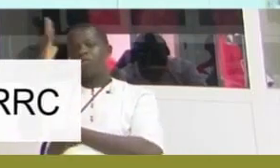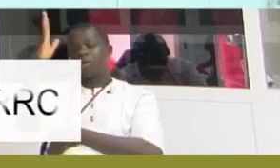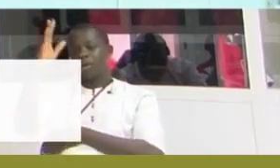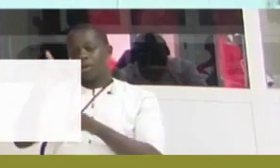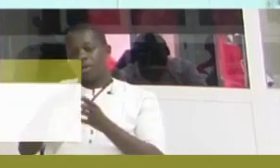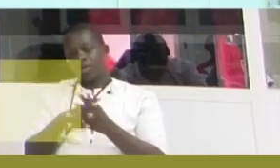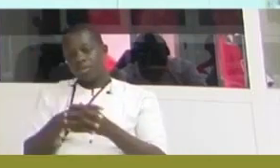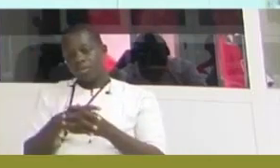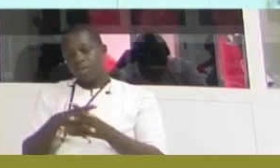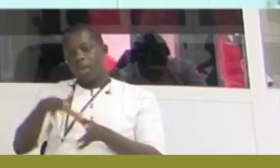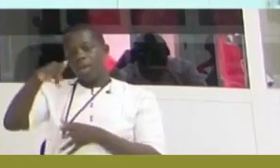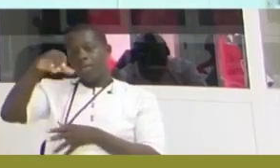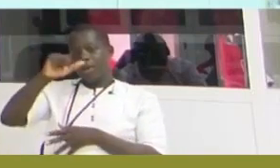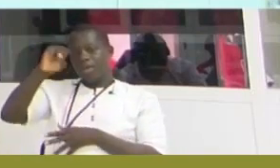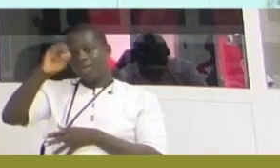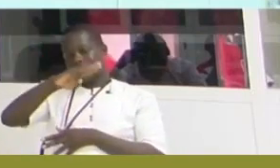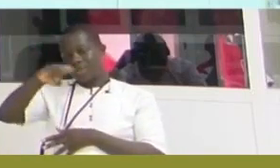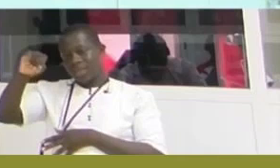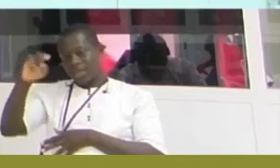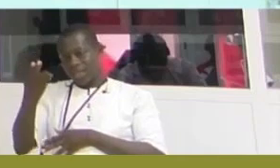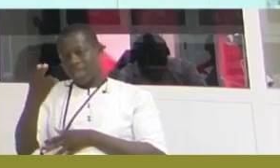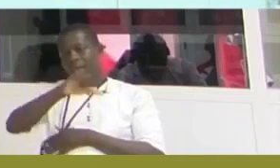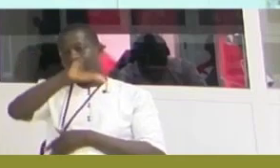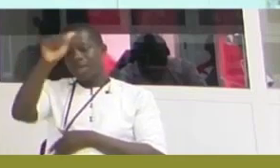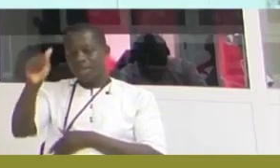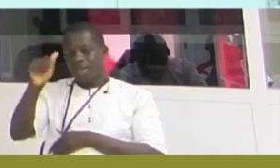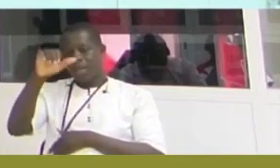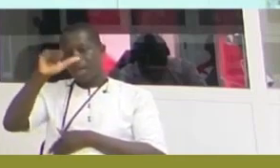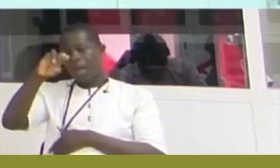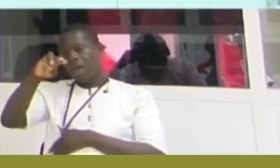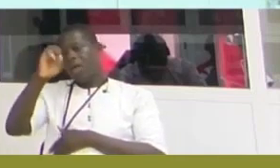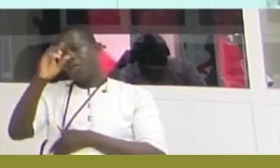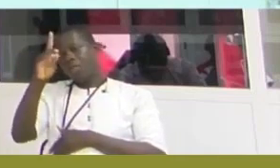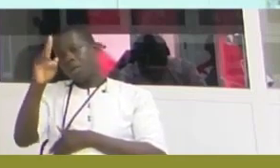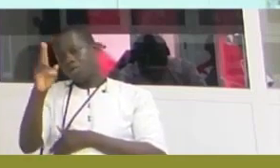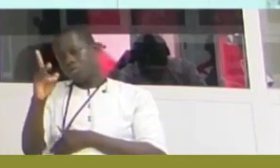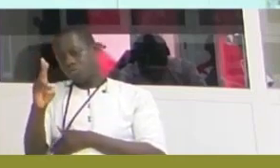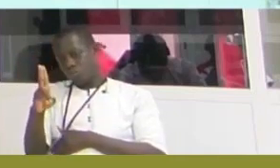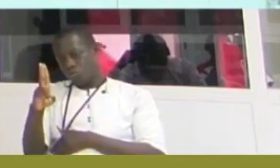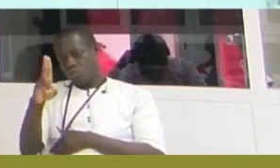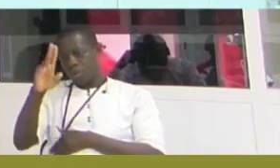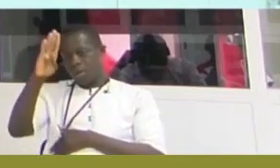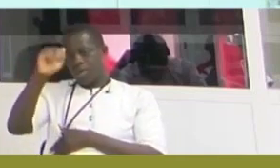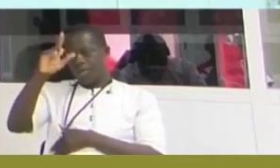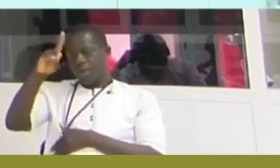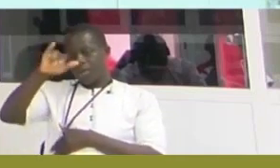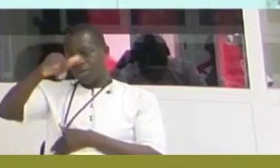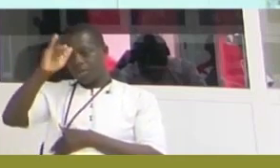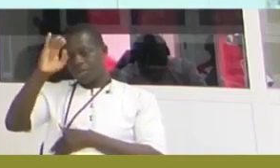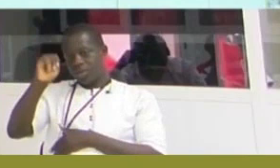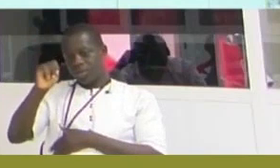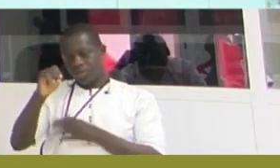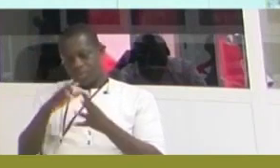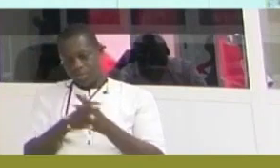He said the presidential order to eliminate the co-plotter was communicated to the assassins by Nuwa Baji. Reporting for